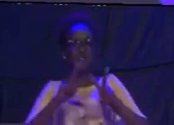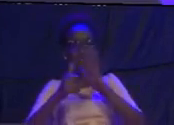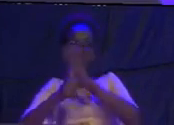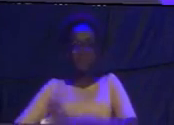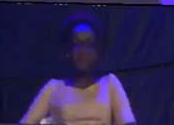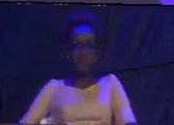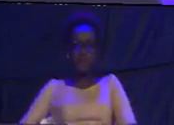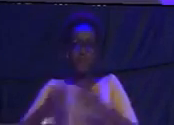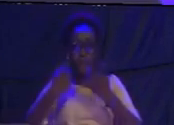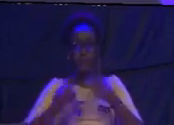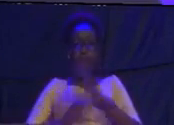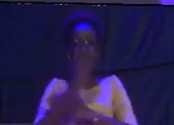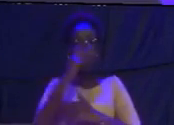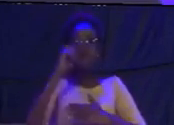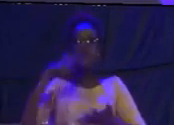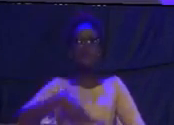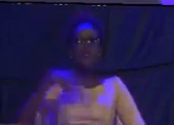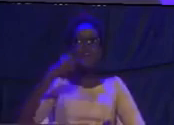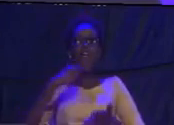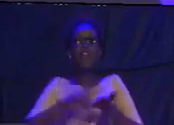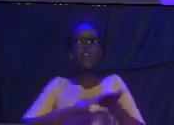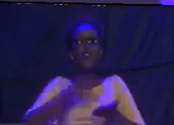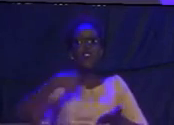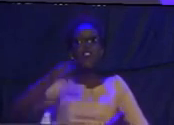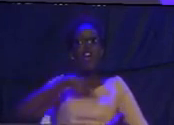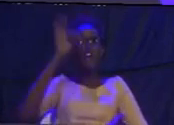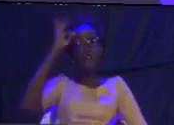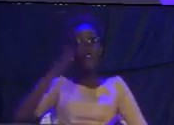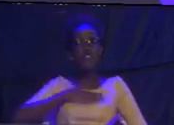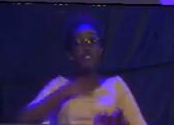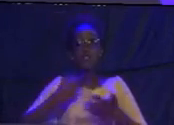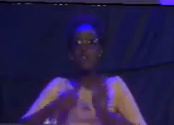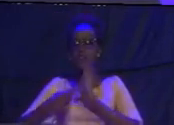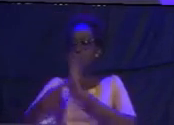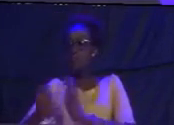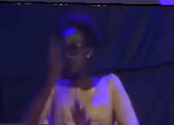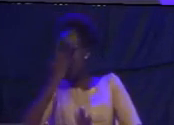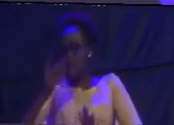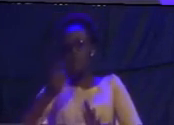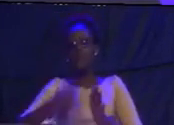been left behind. But God